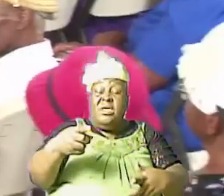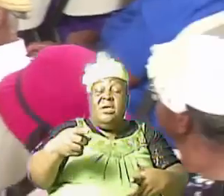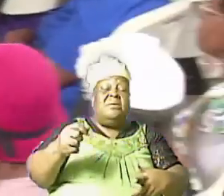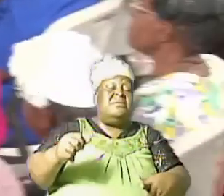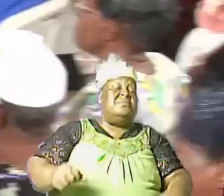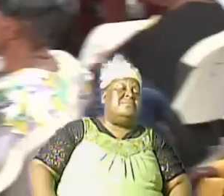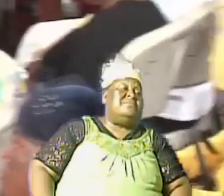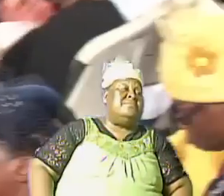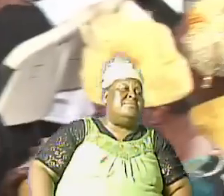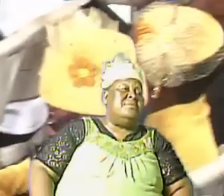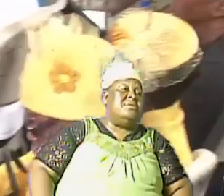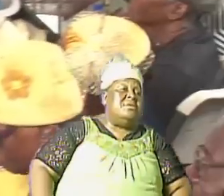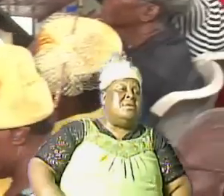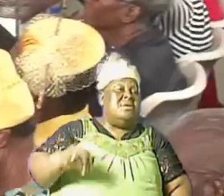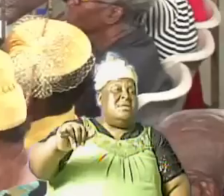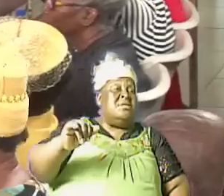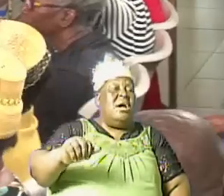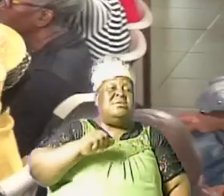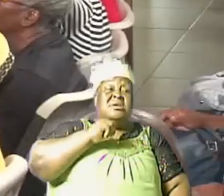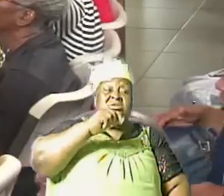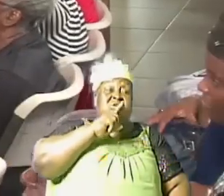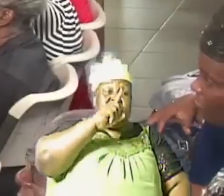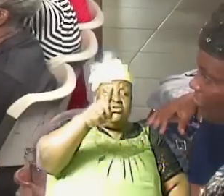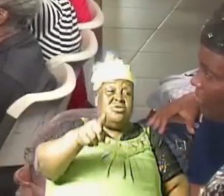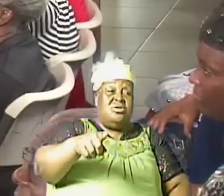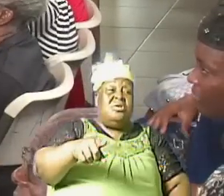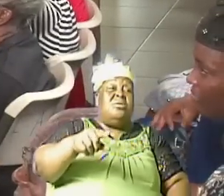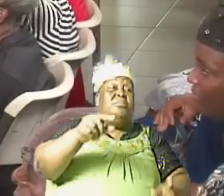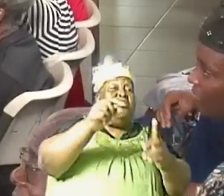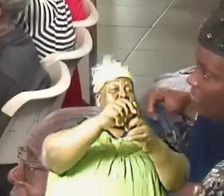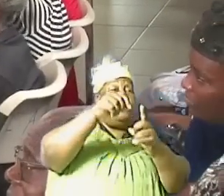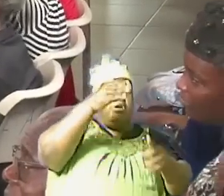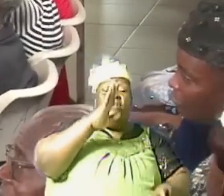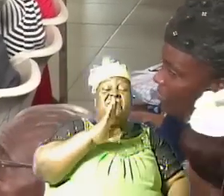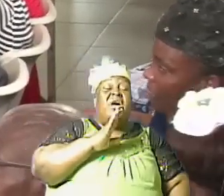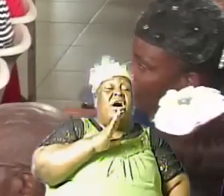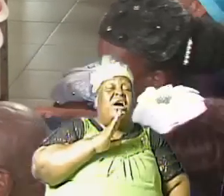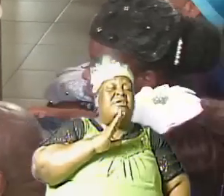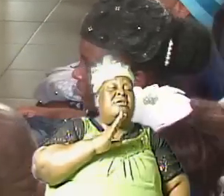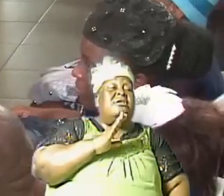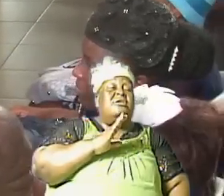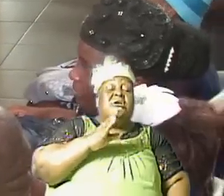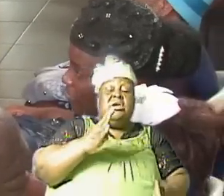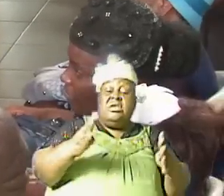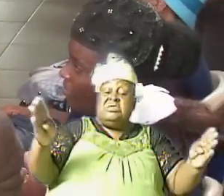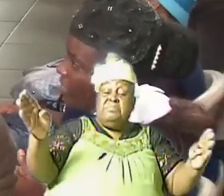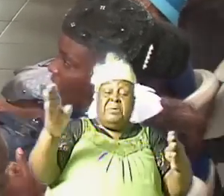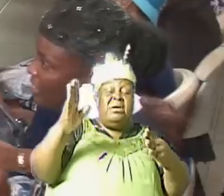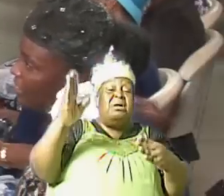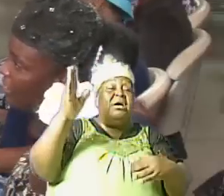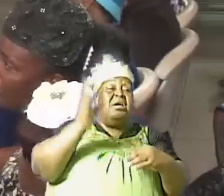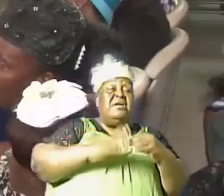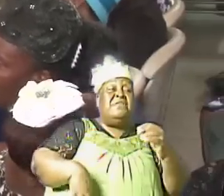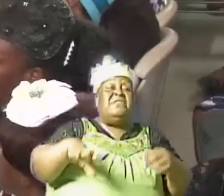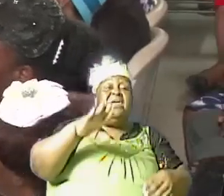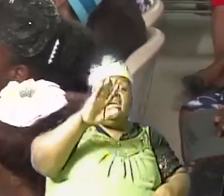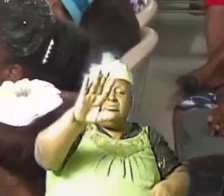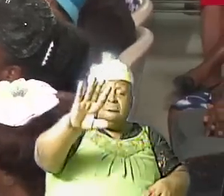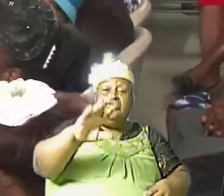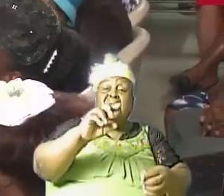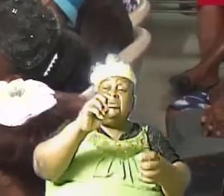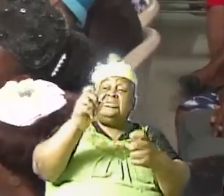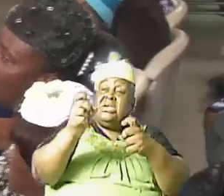the diagnosis. That is a fact. But the word of God is bigger than